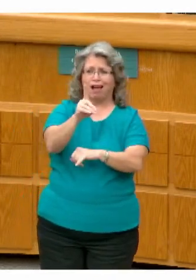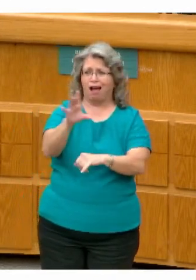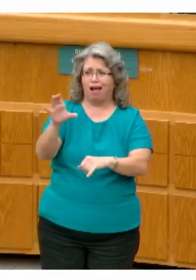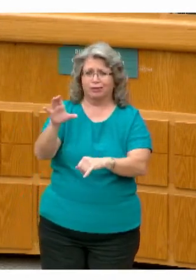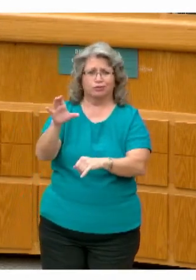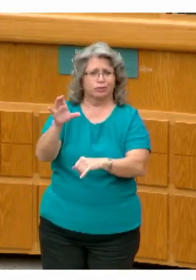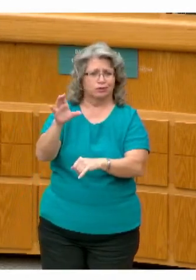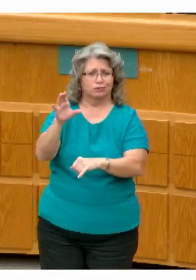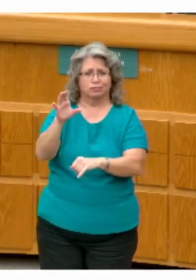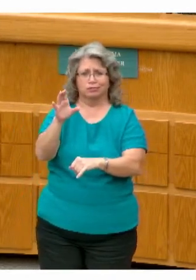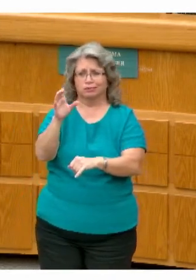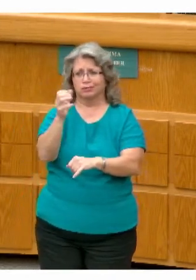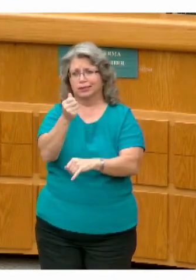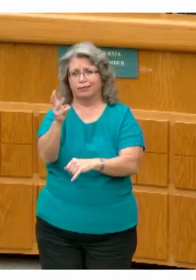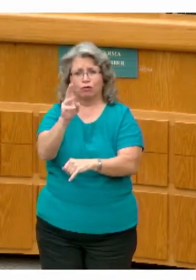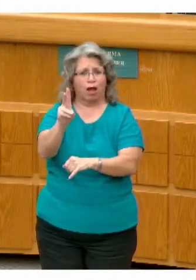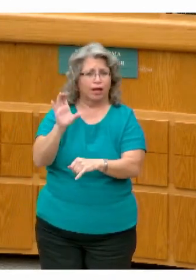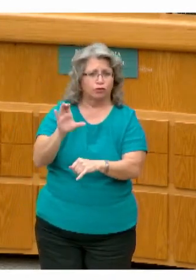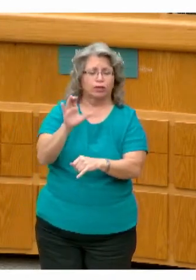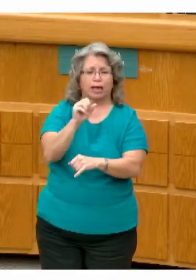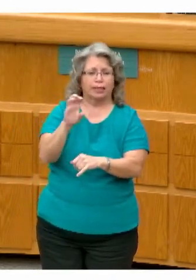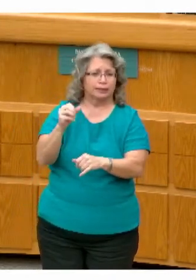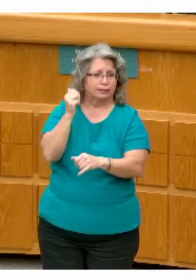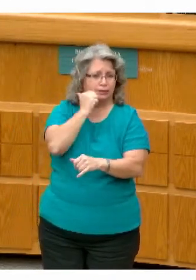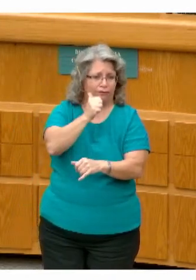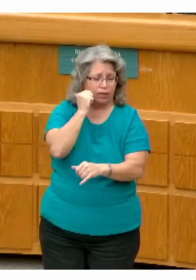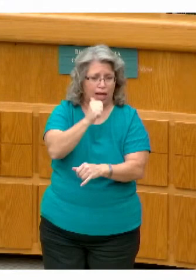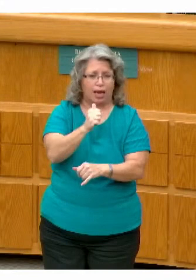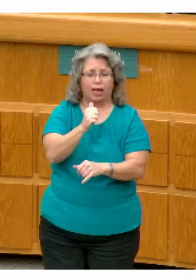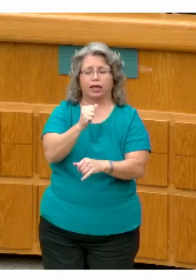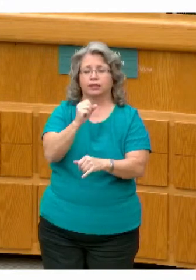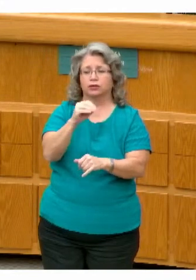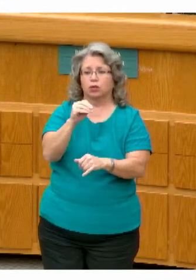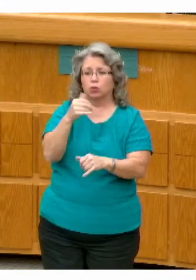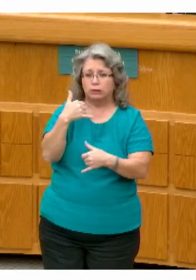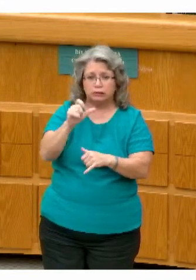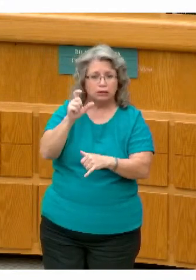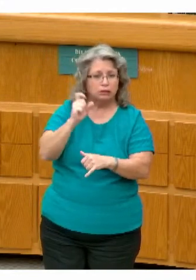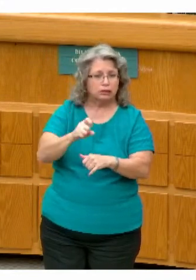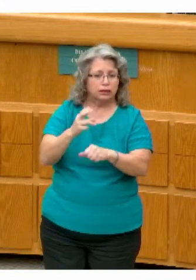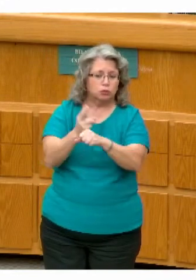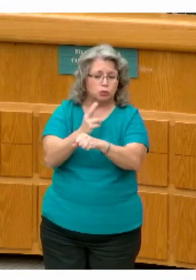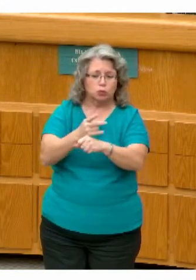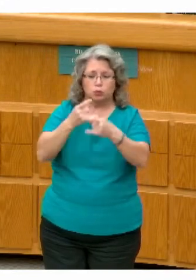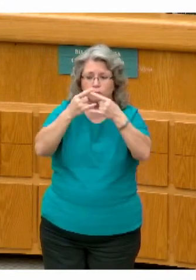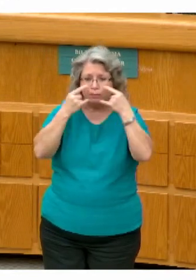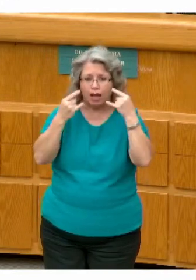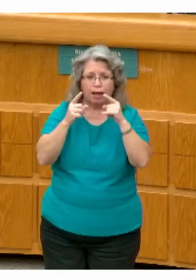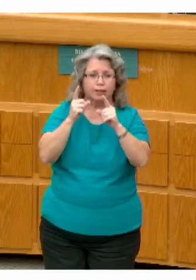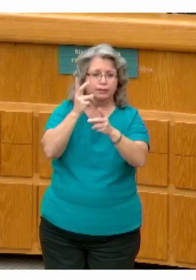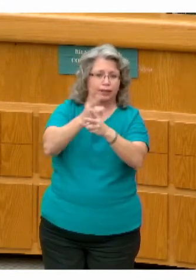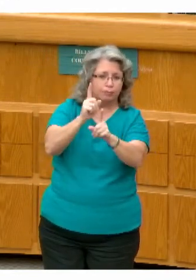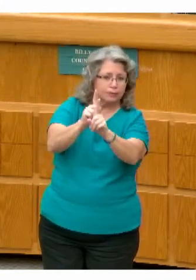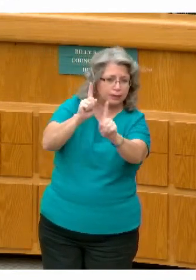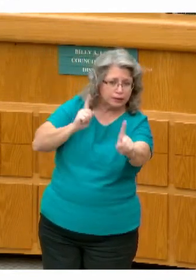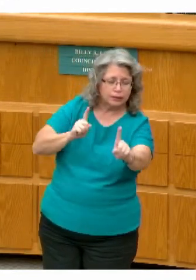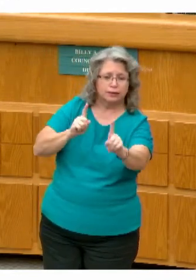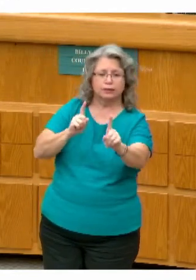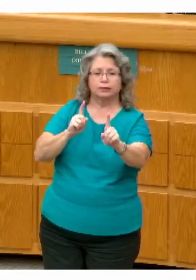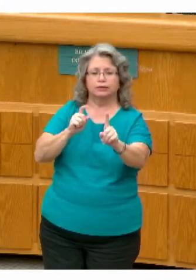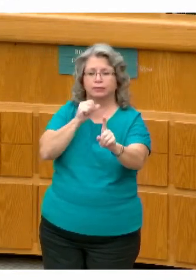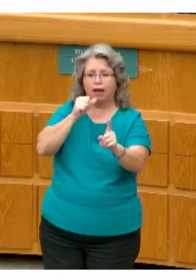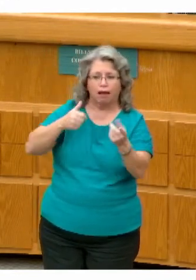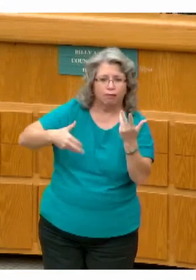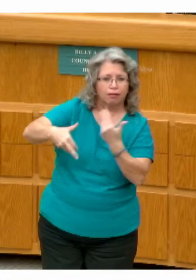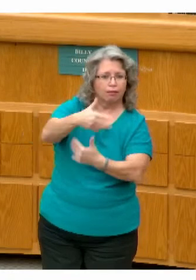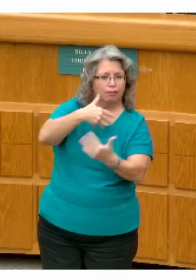will boost the transmission rate and it will result in more cases, more hospitalizations. So the ICU vacancy is